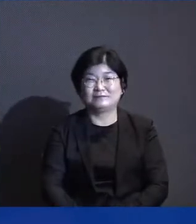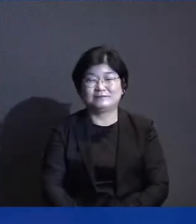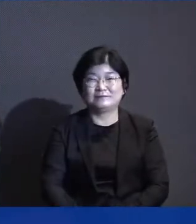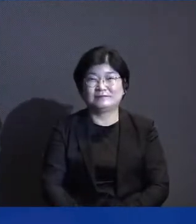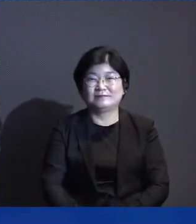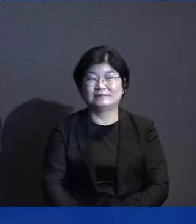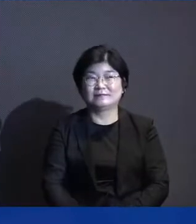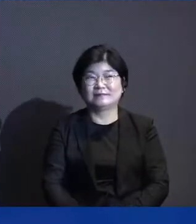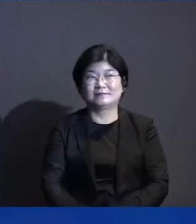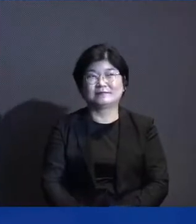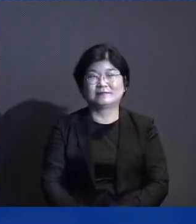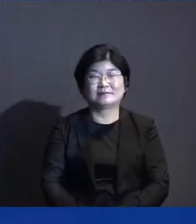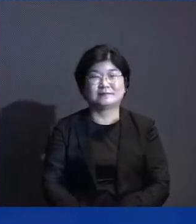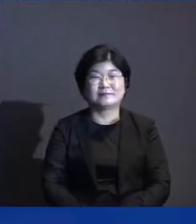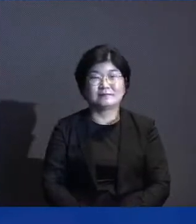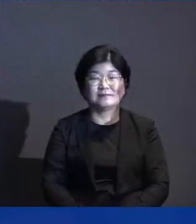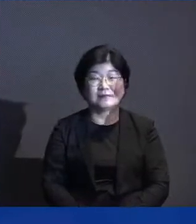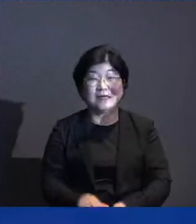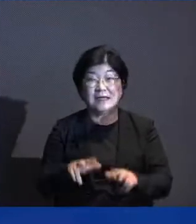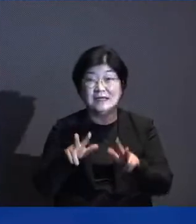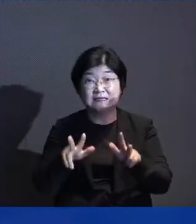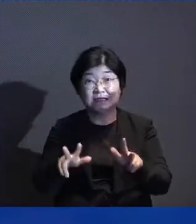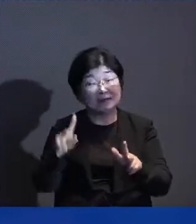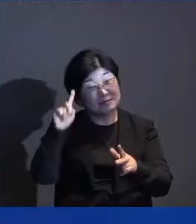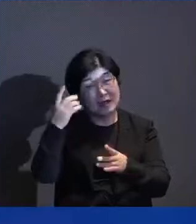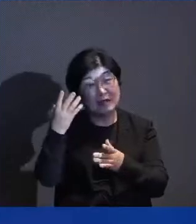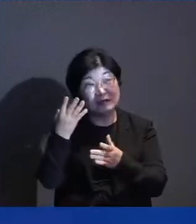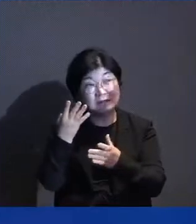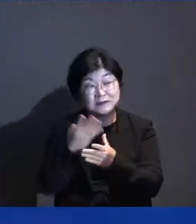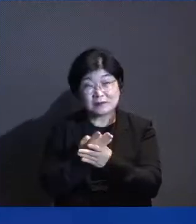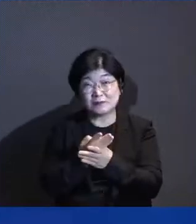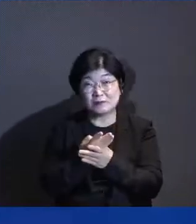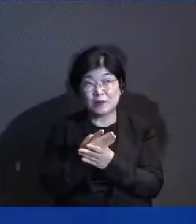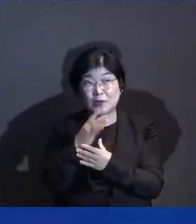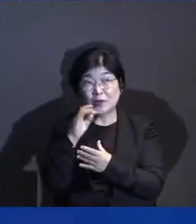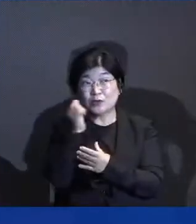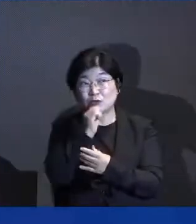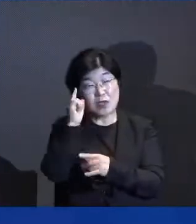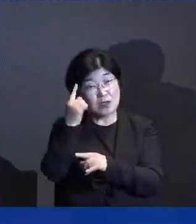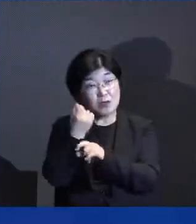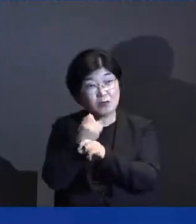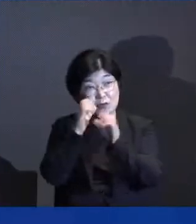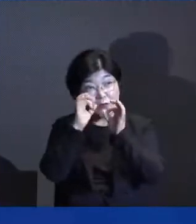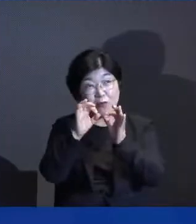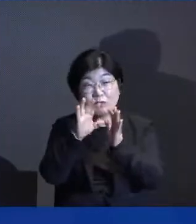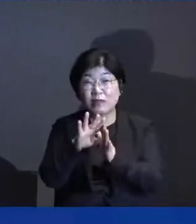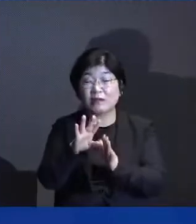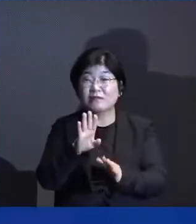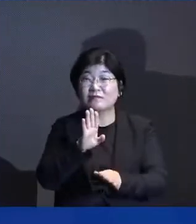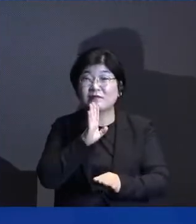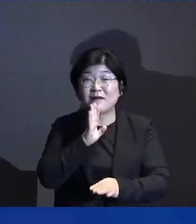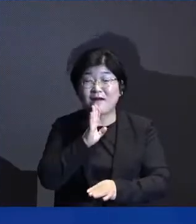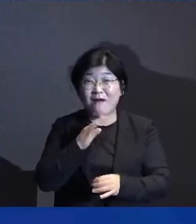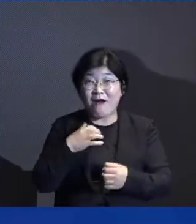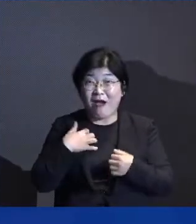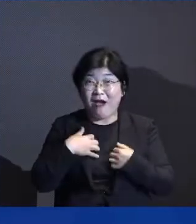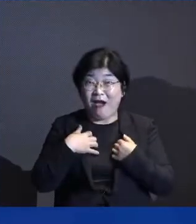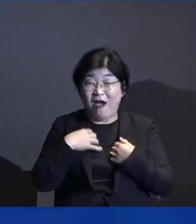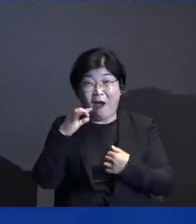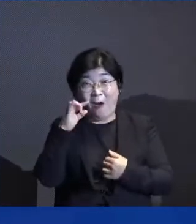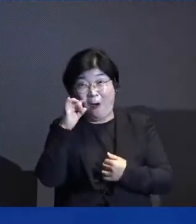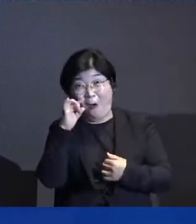is, based on the research you introduced, I found it interesting that there is